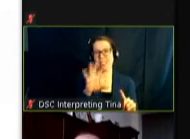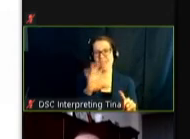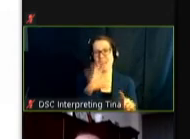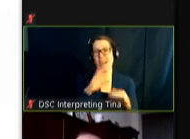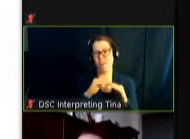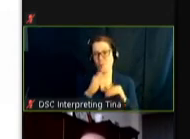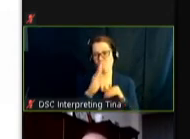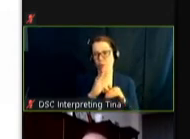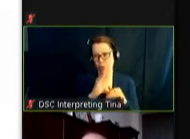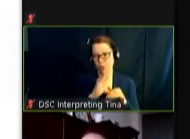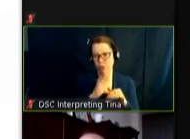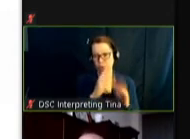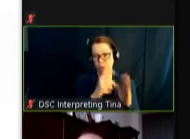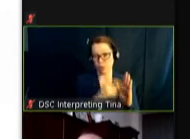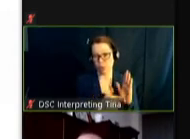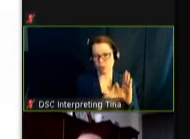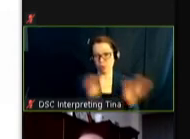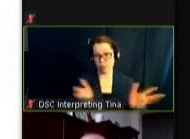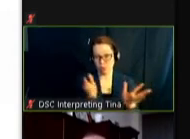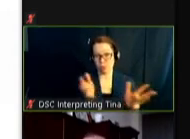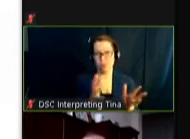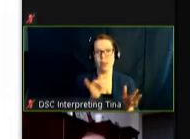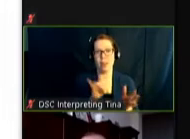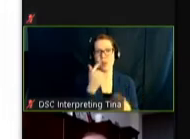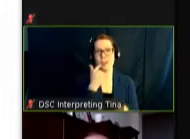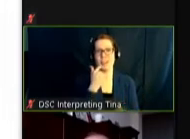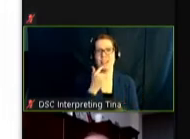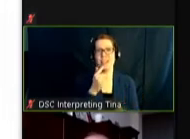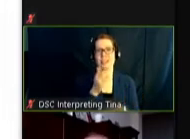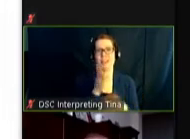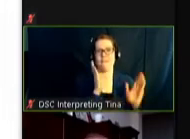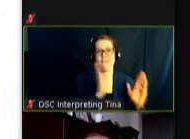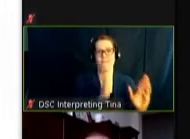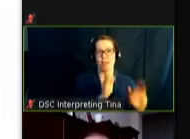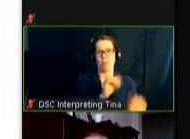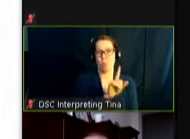in time. So that's why it says the 1B, phase 1B.